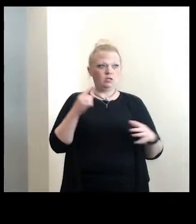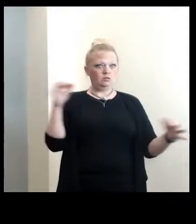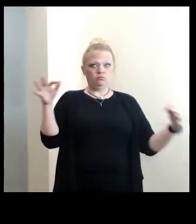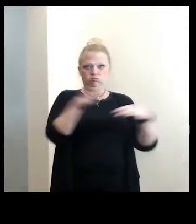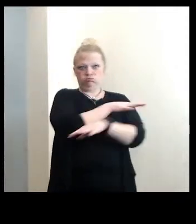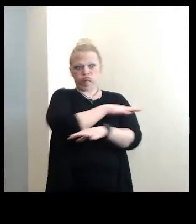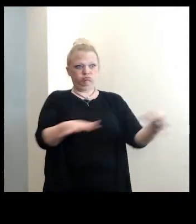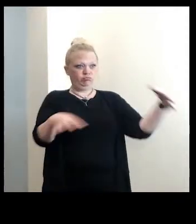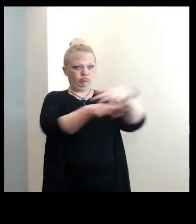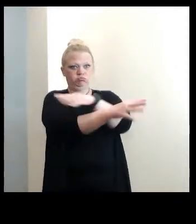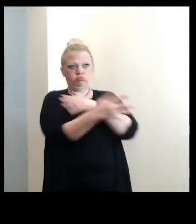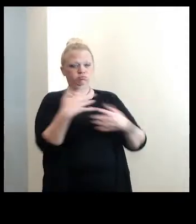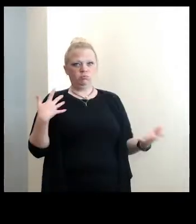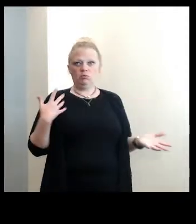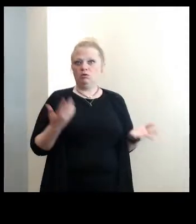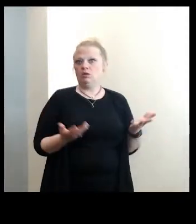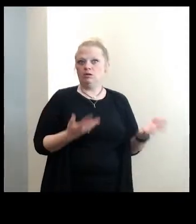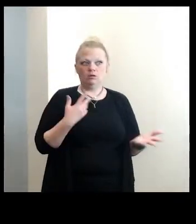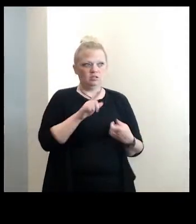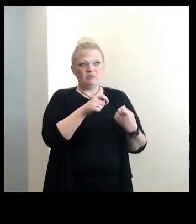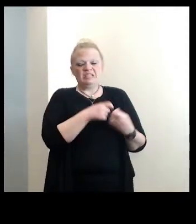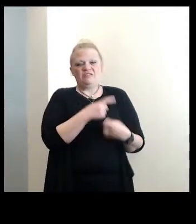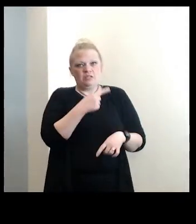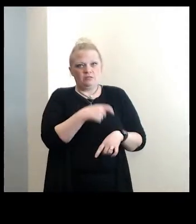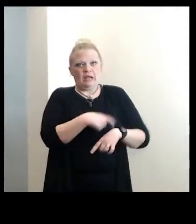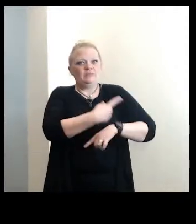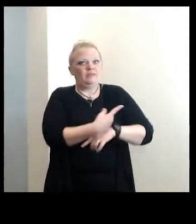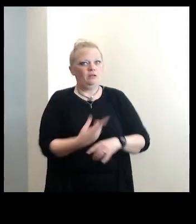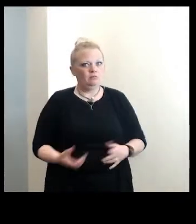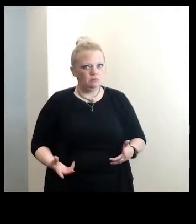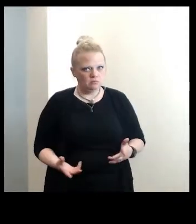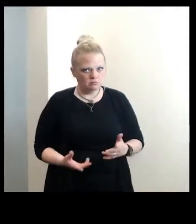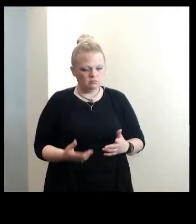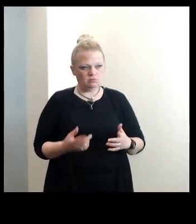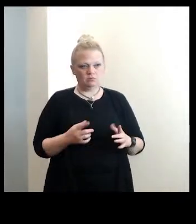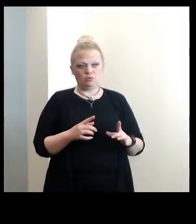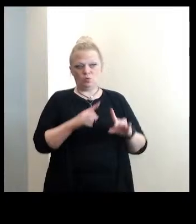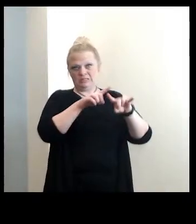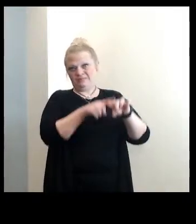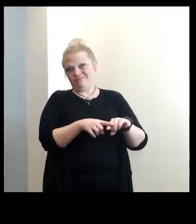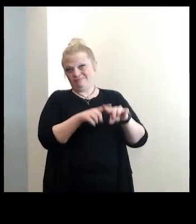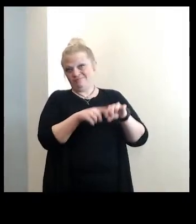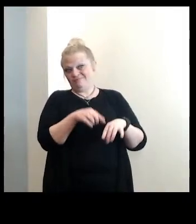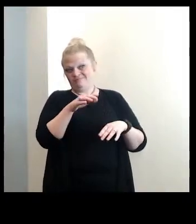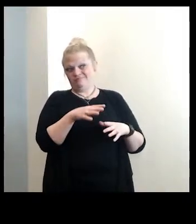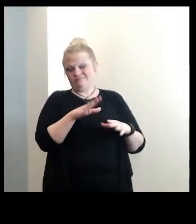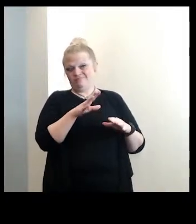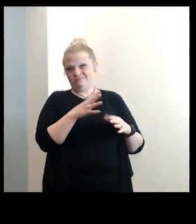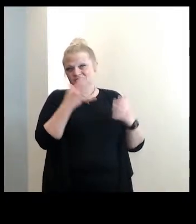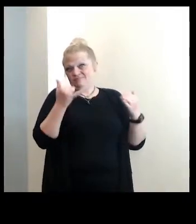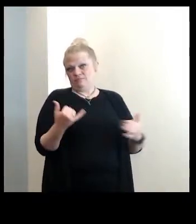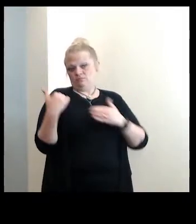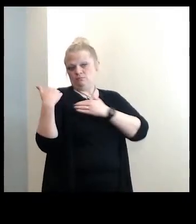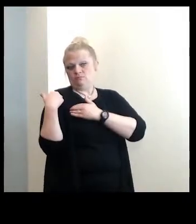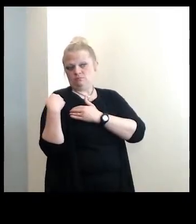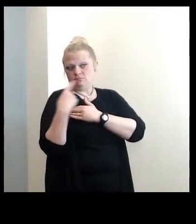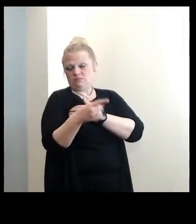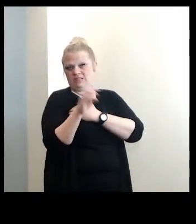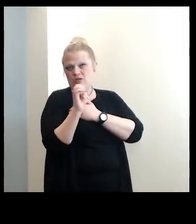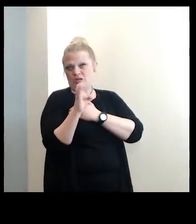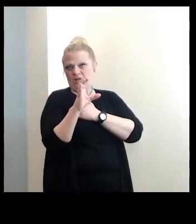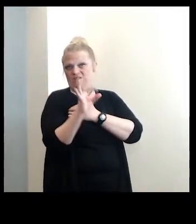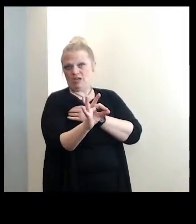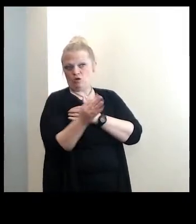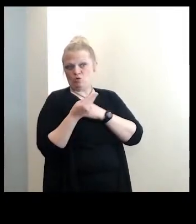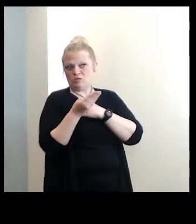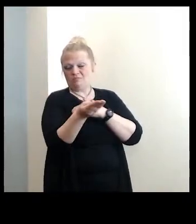busy, especially at certain times of the day. So it's incumbent upon the Erie County Fair Society to